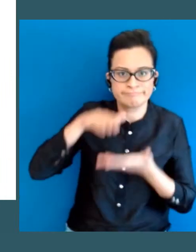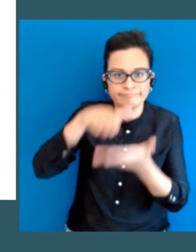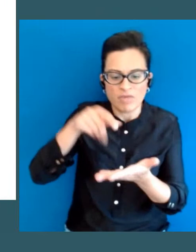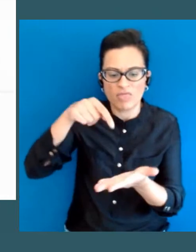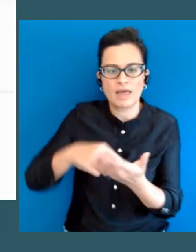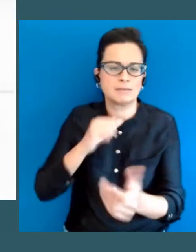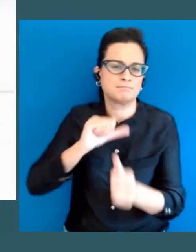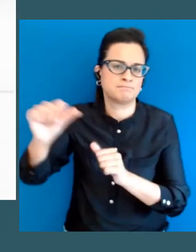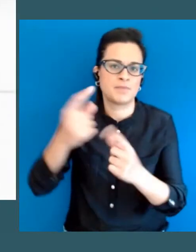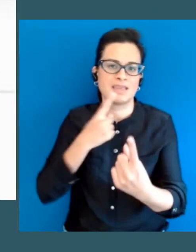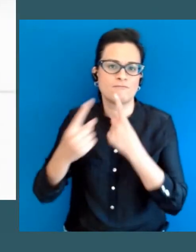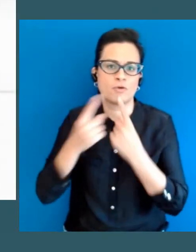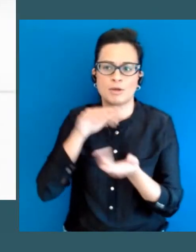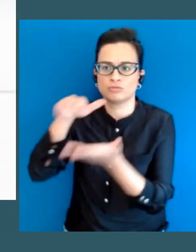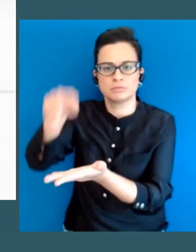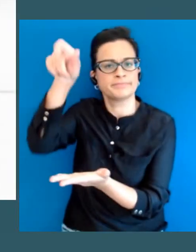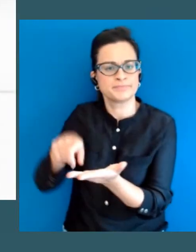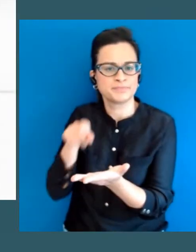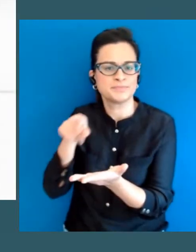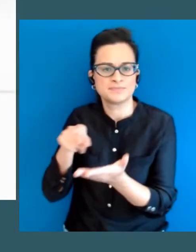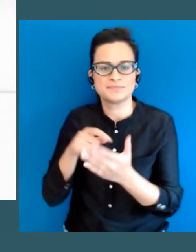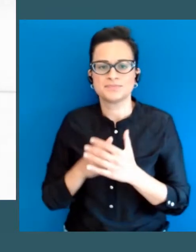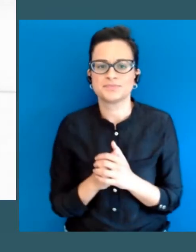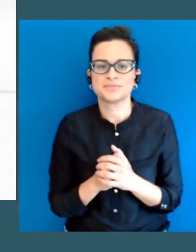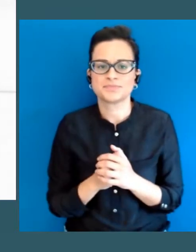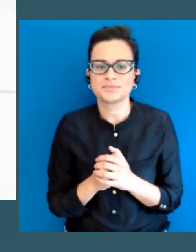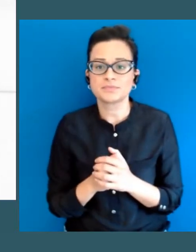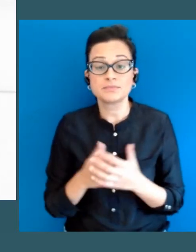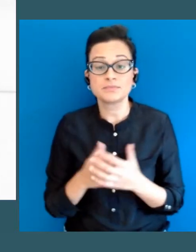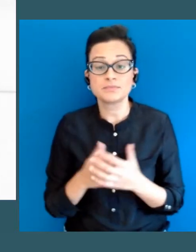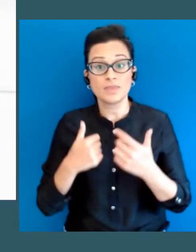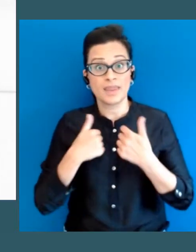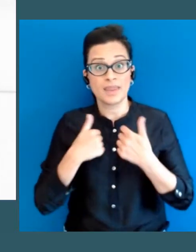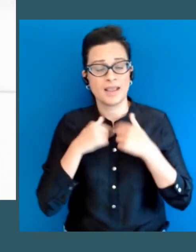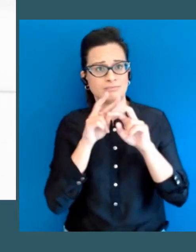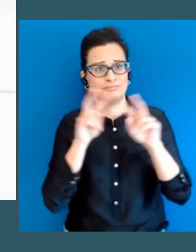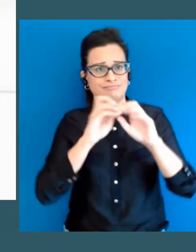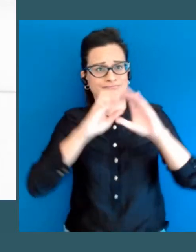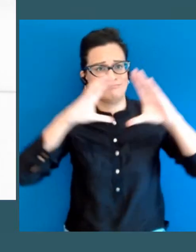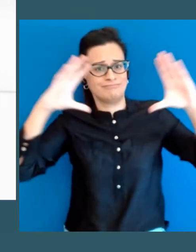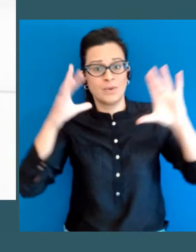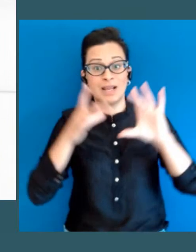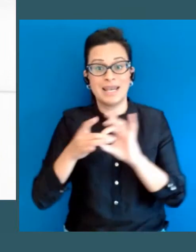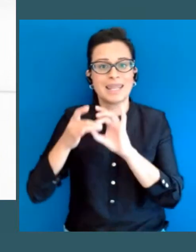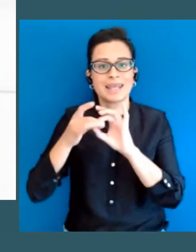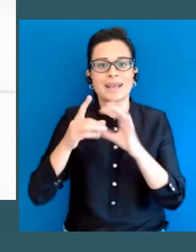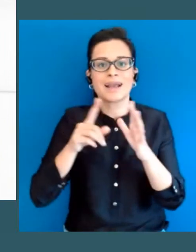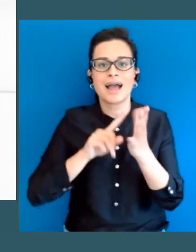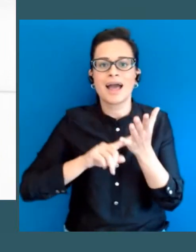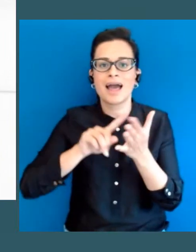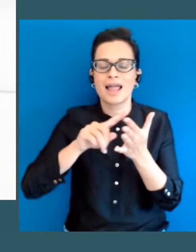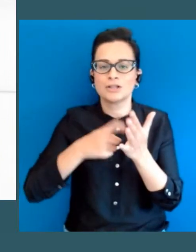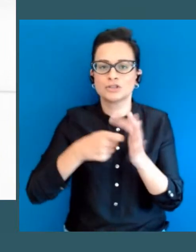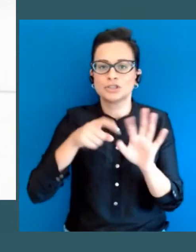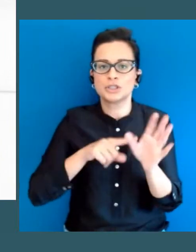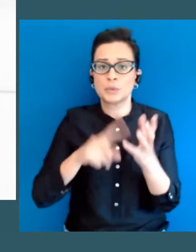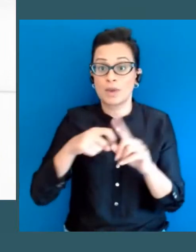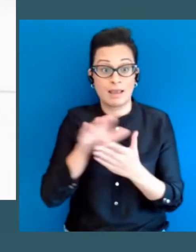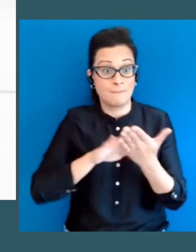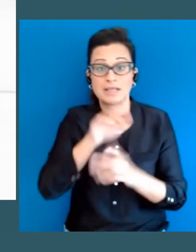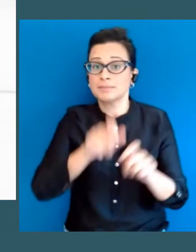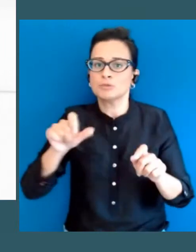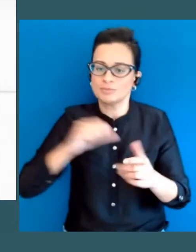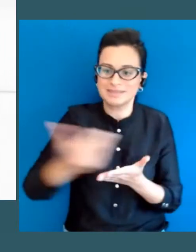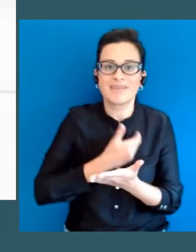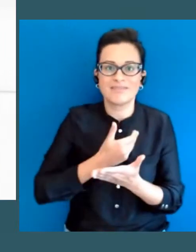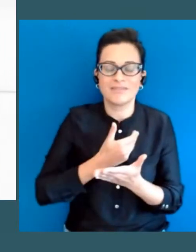information. Our vision at Allergy UK is no one should die of allergy. Our mission to achieve this